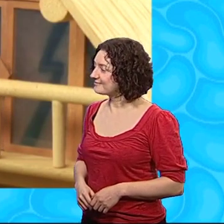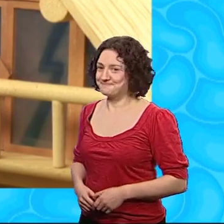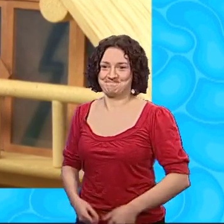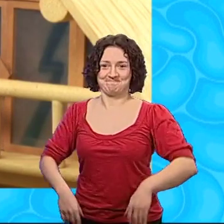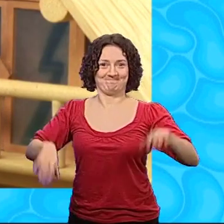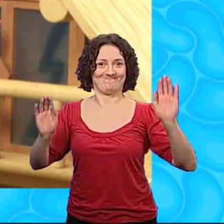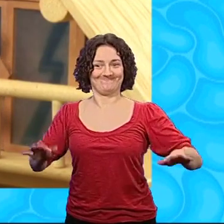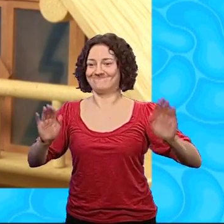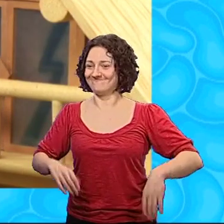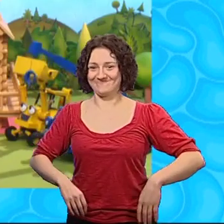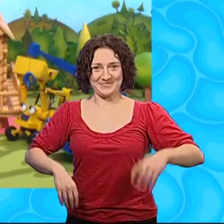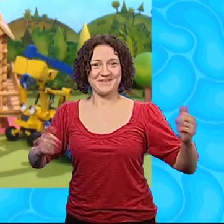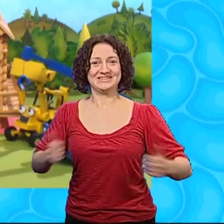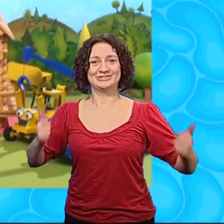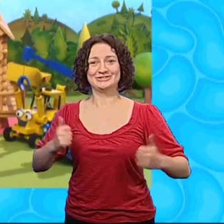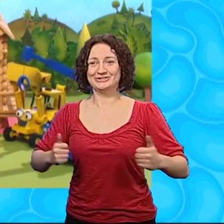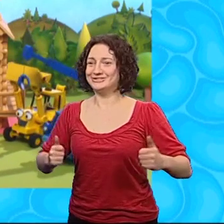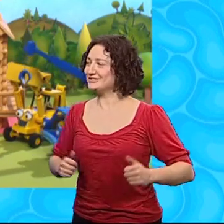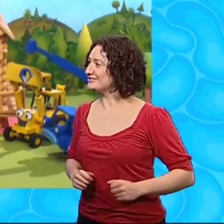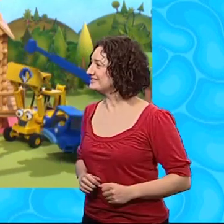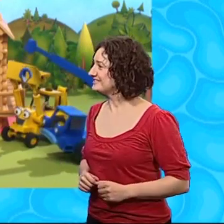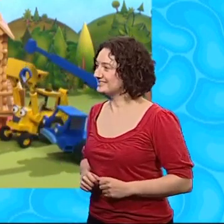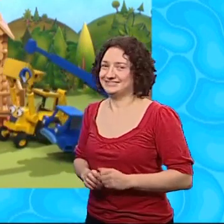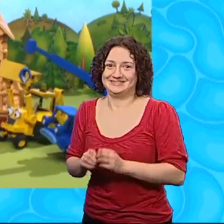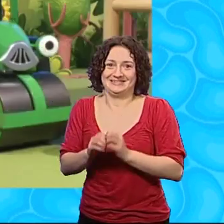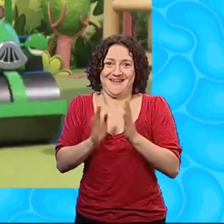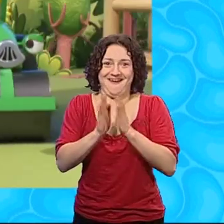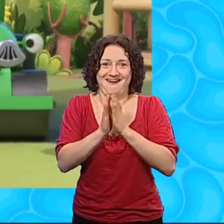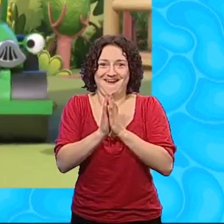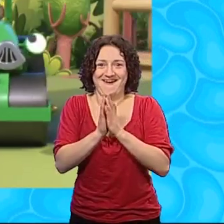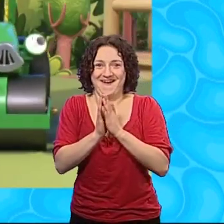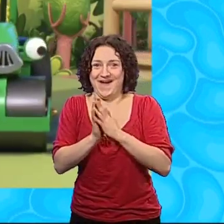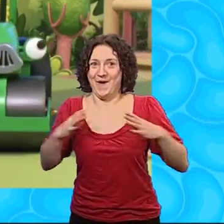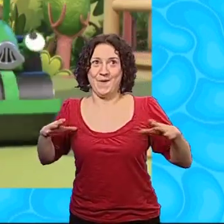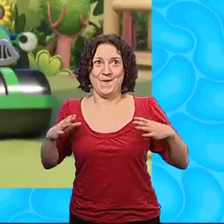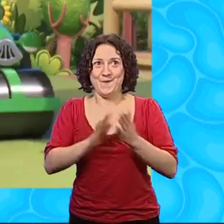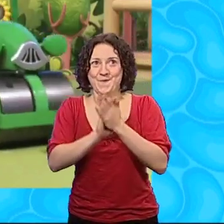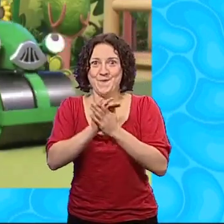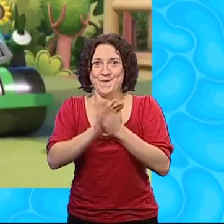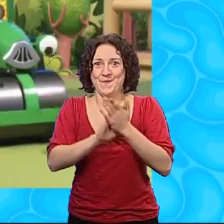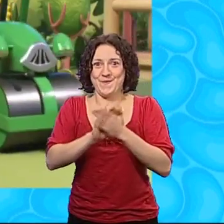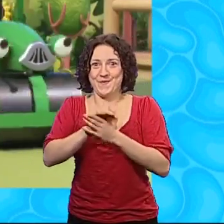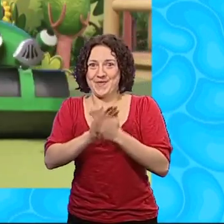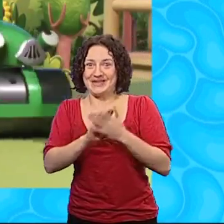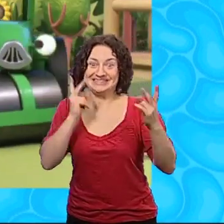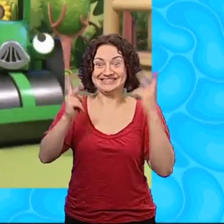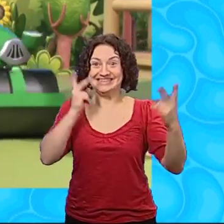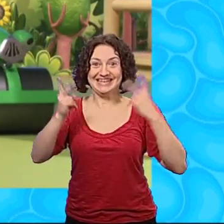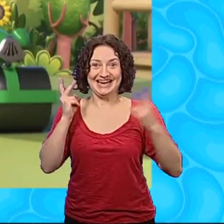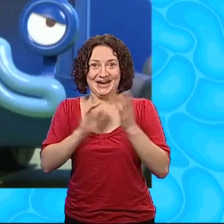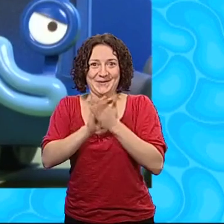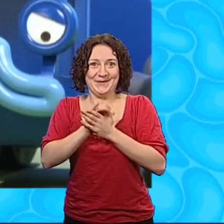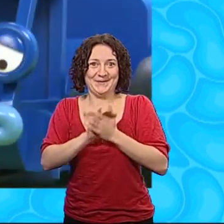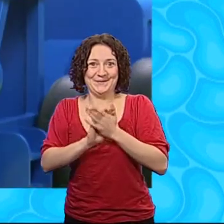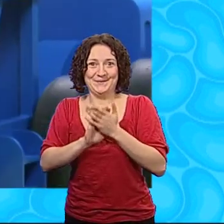There! We're almost finished. Rock and roll! That means it'll soon be time for the big campfire